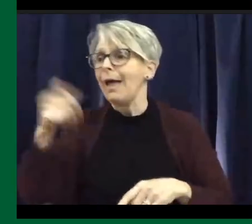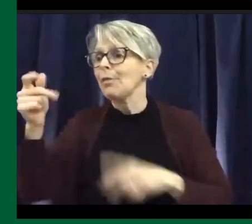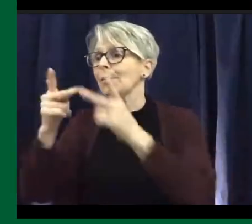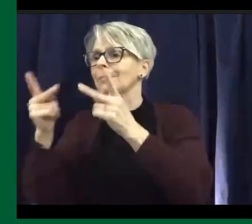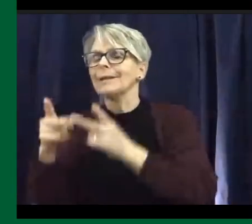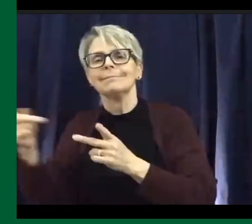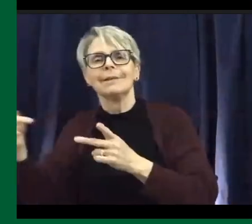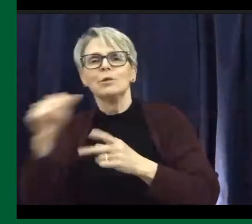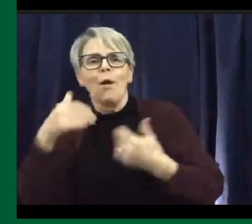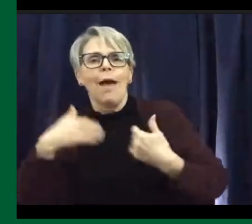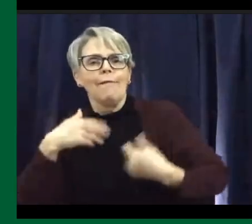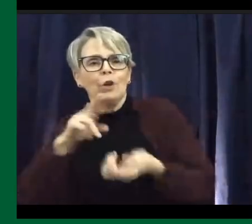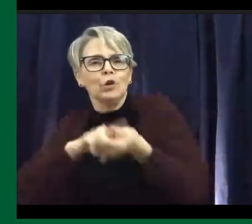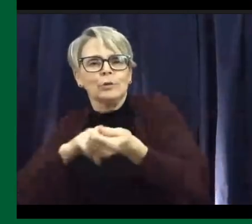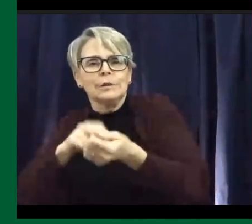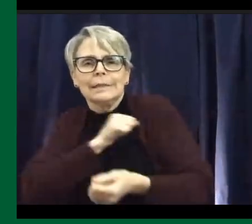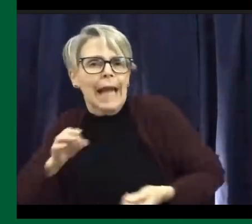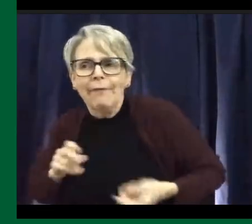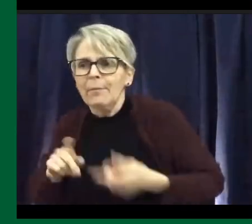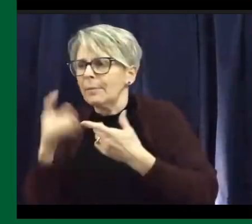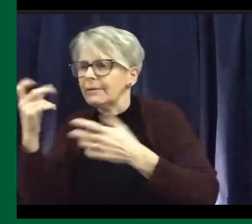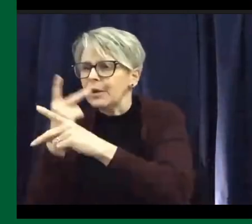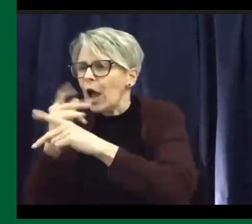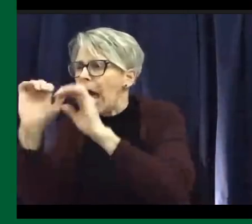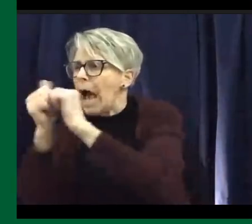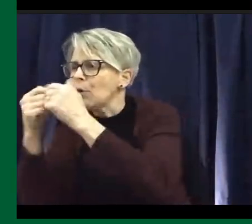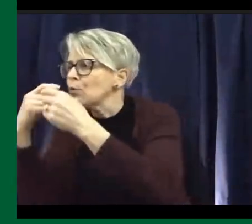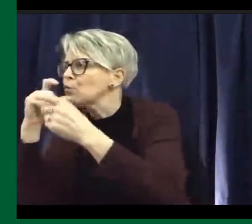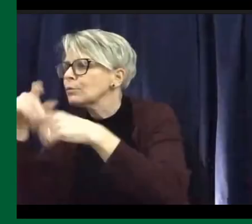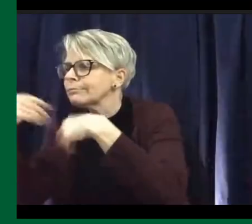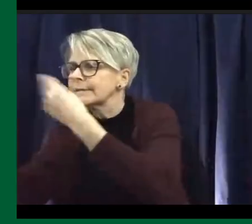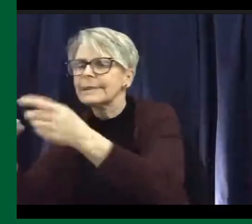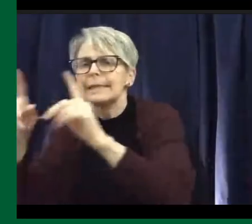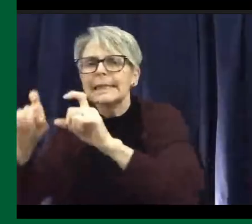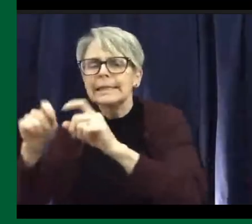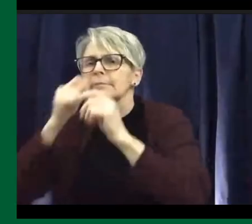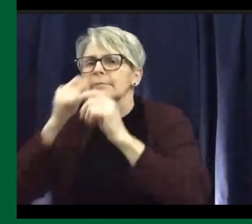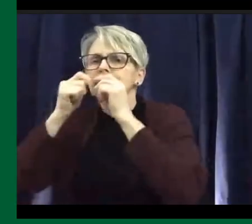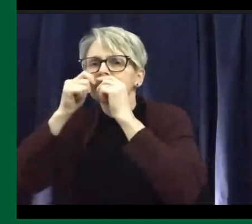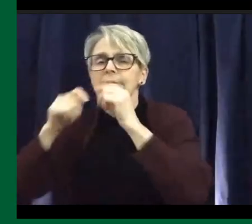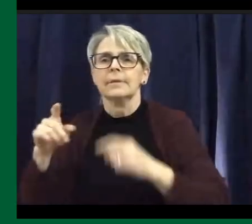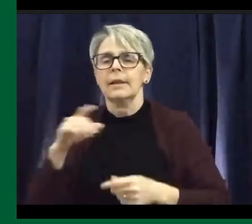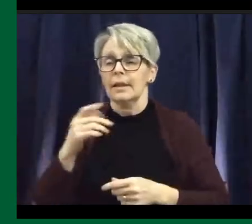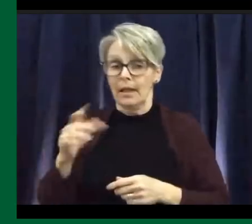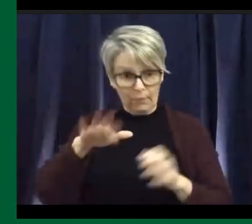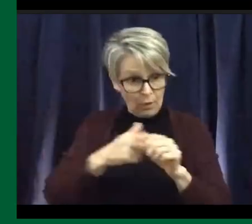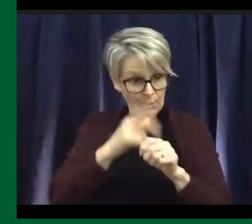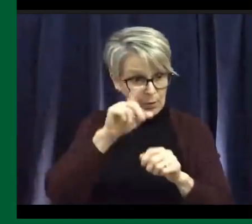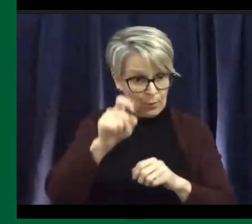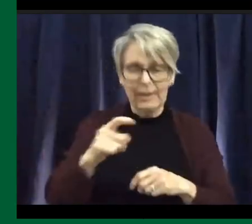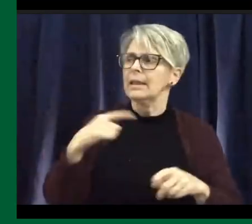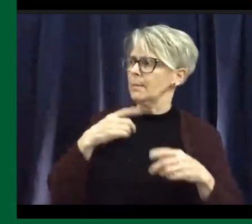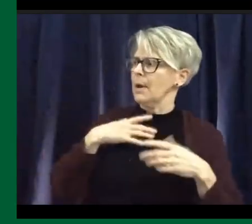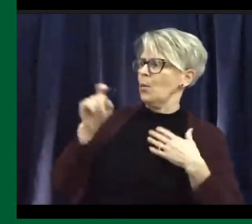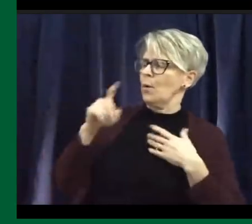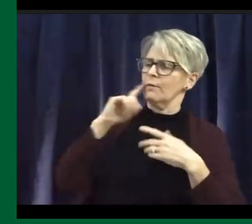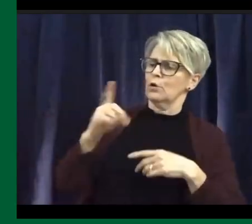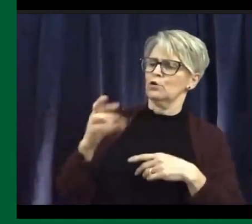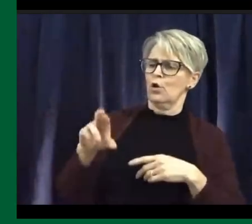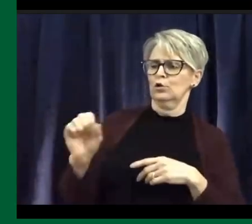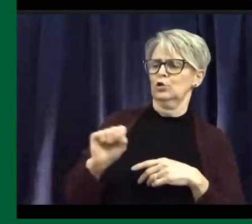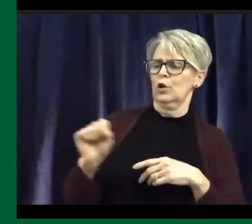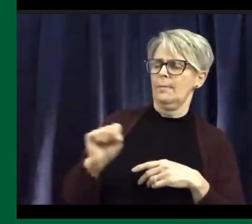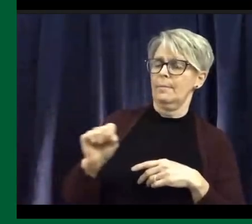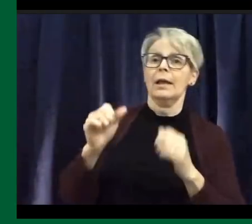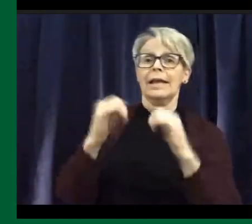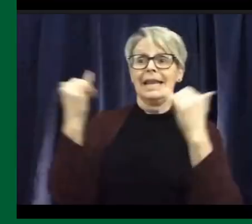quickly as we can. Follow-up question? Yeah, this is probably for Dr. Shahab. With the variants of concern now, those